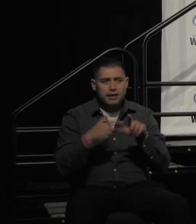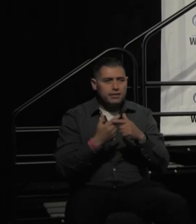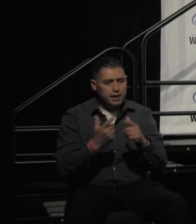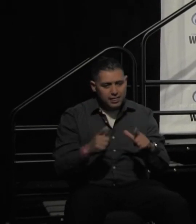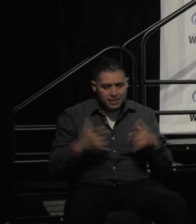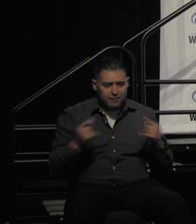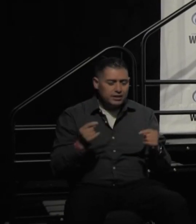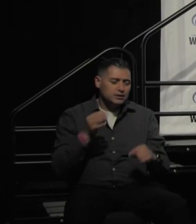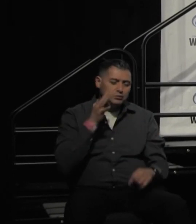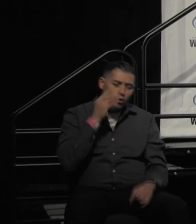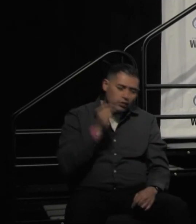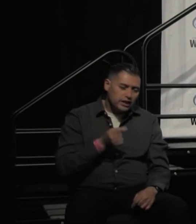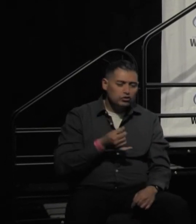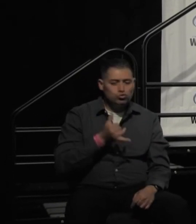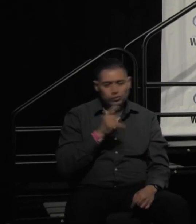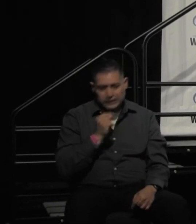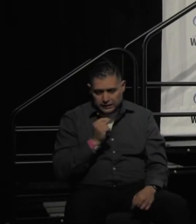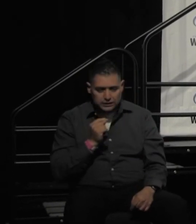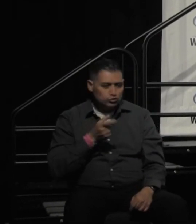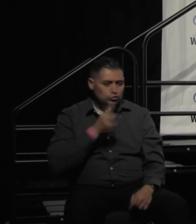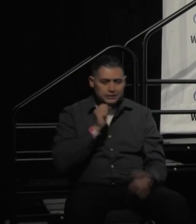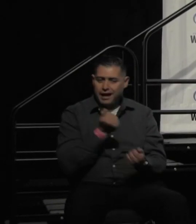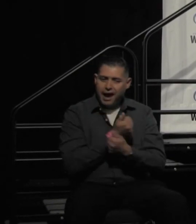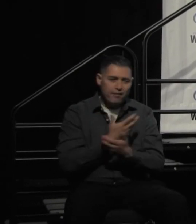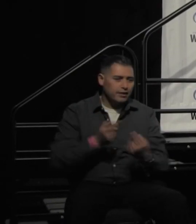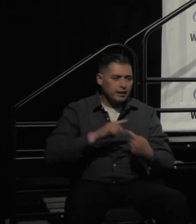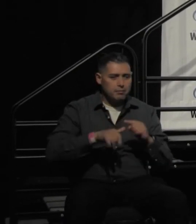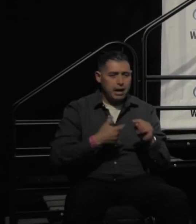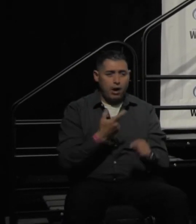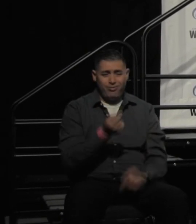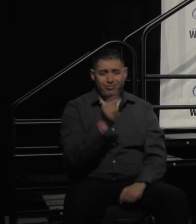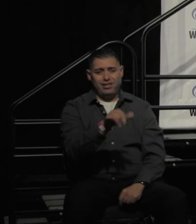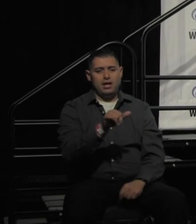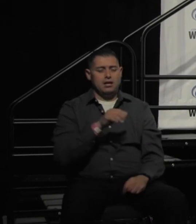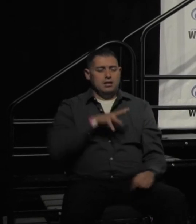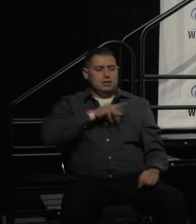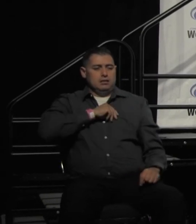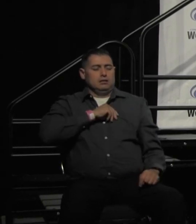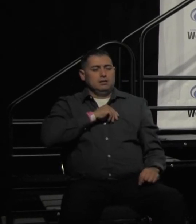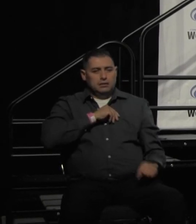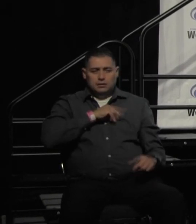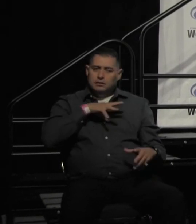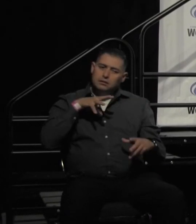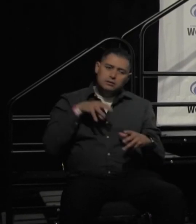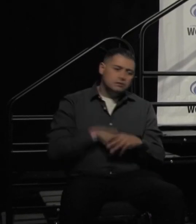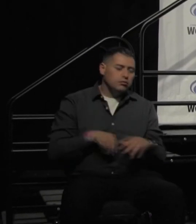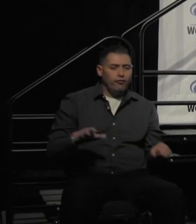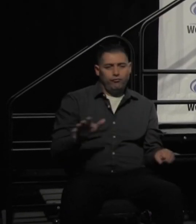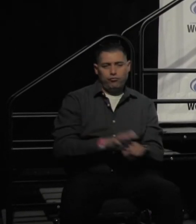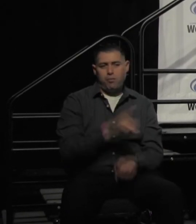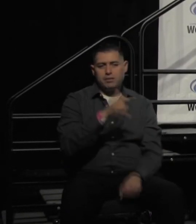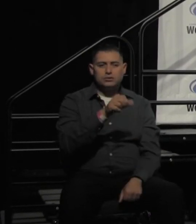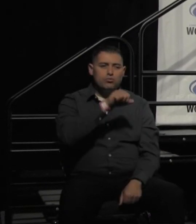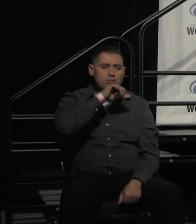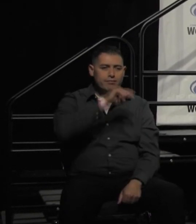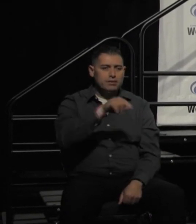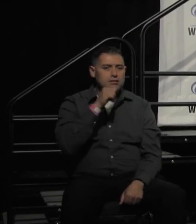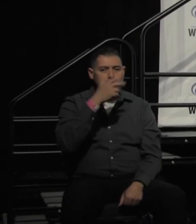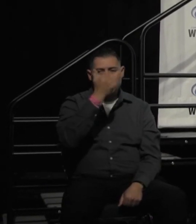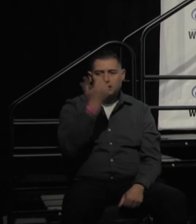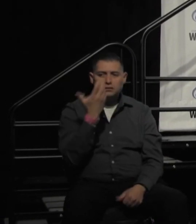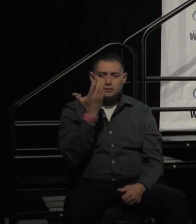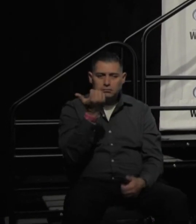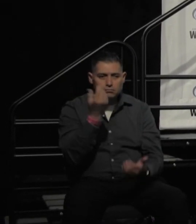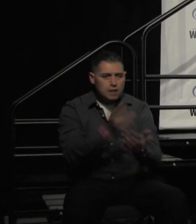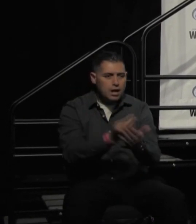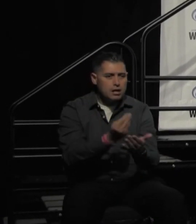it, smoke it, drink it, everything about it, you know, absorb yourself in it and just do it because you love it, not because you're looking for